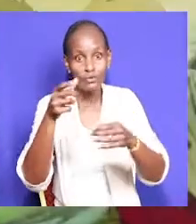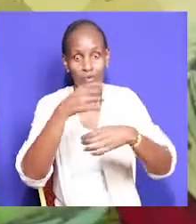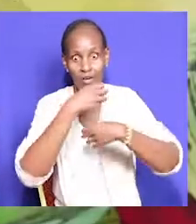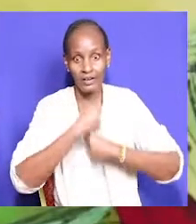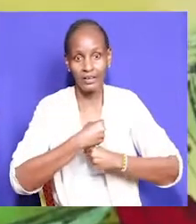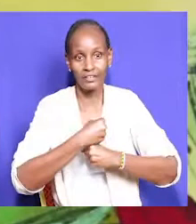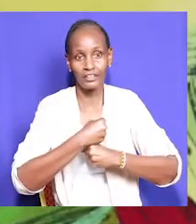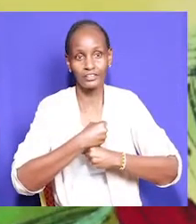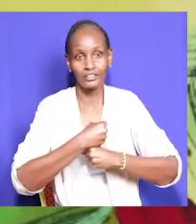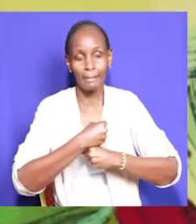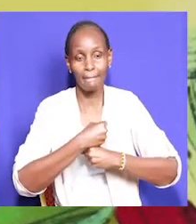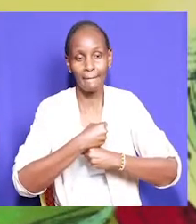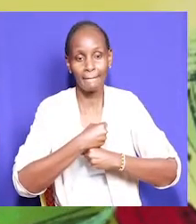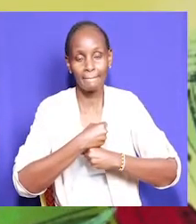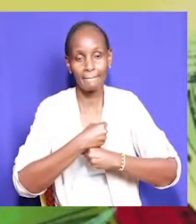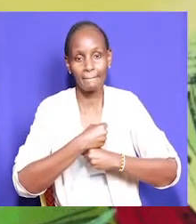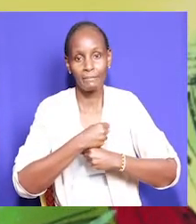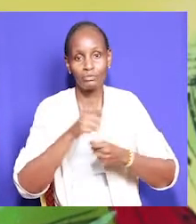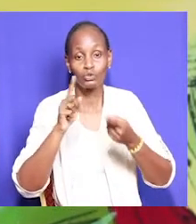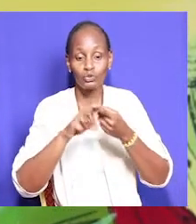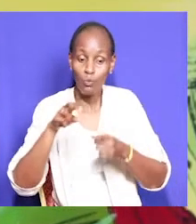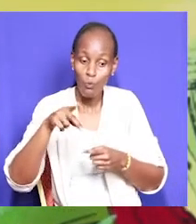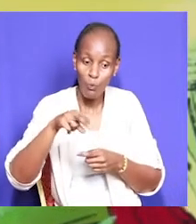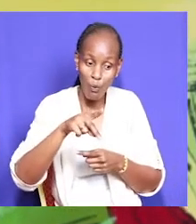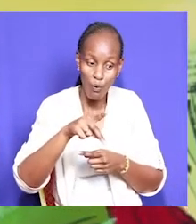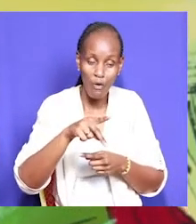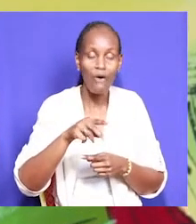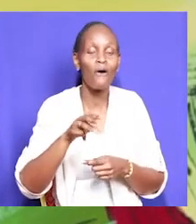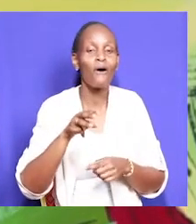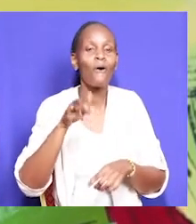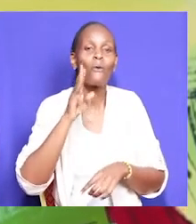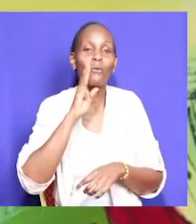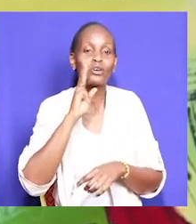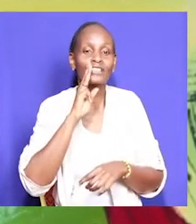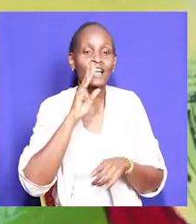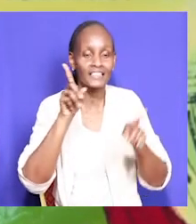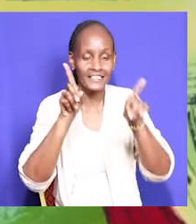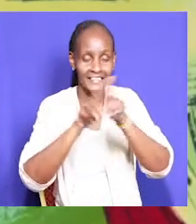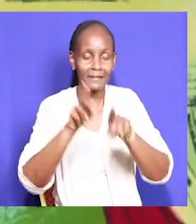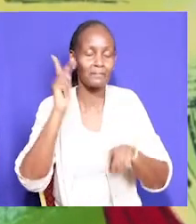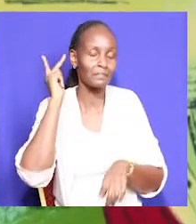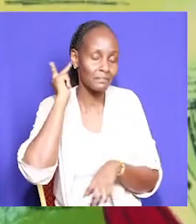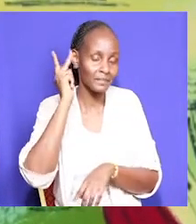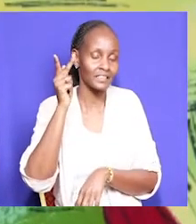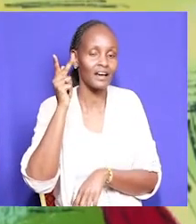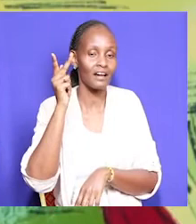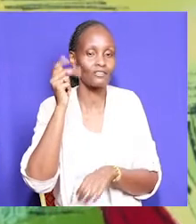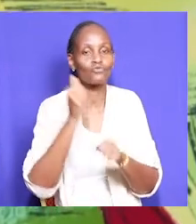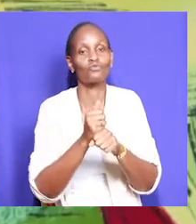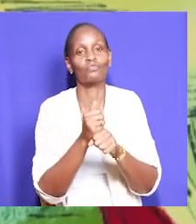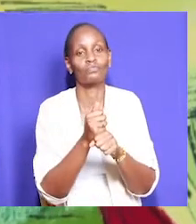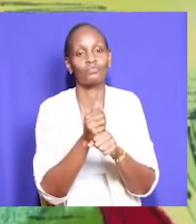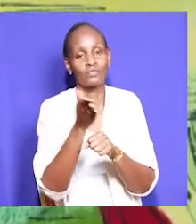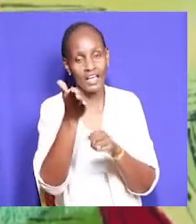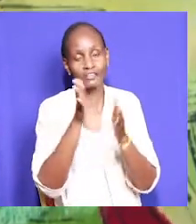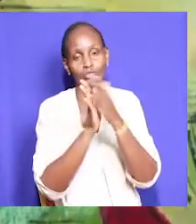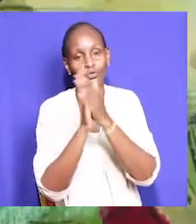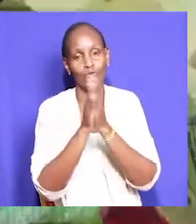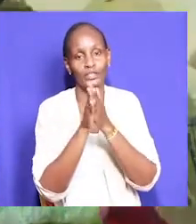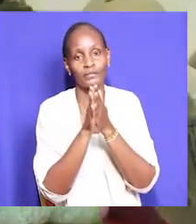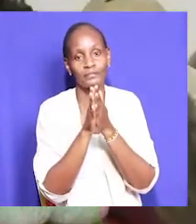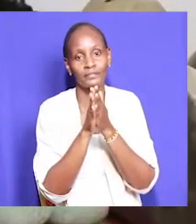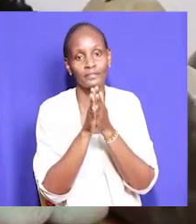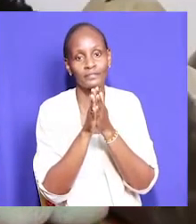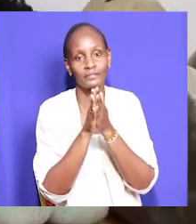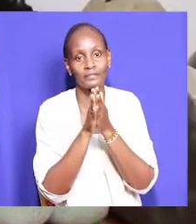courage to walk on water, just like Peter did. Can I